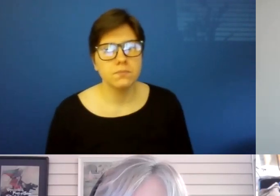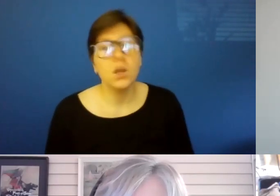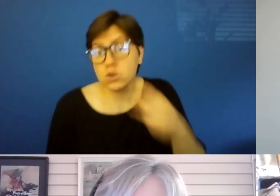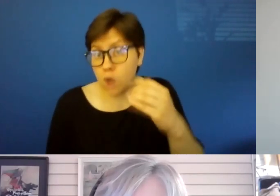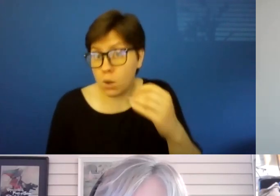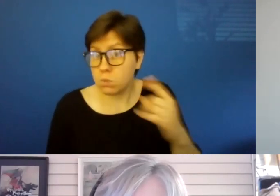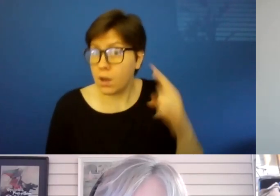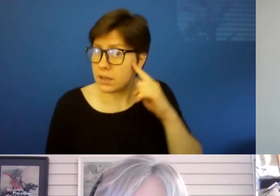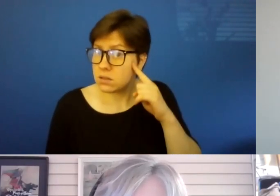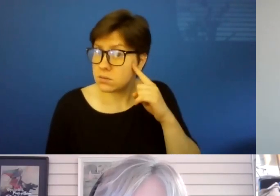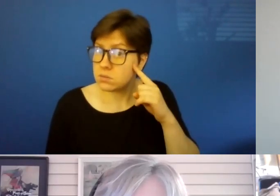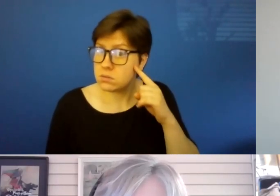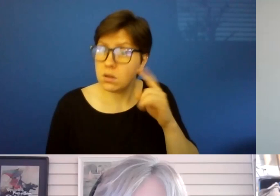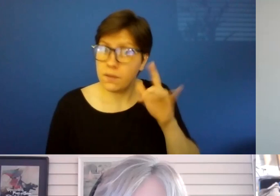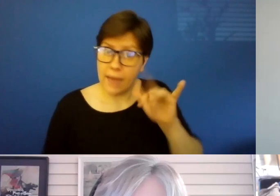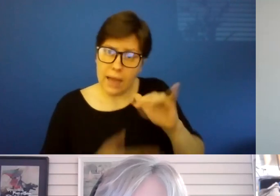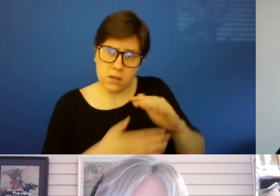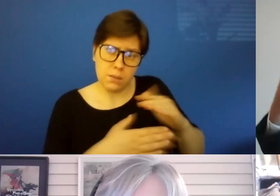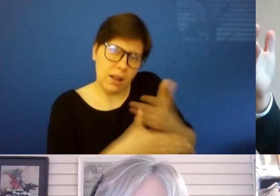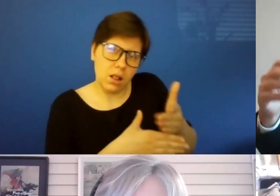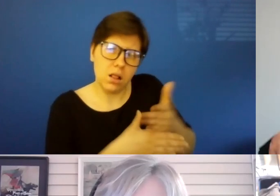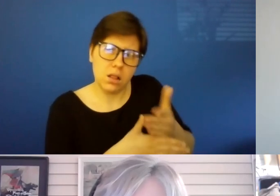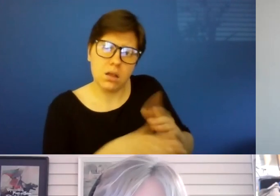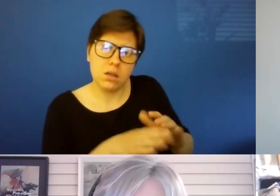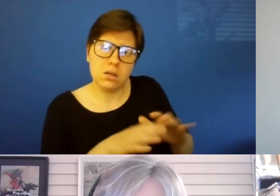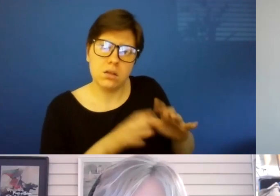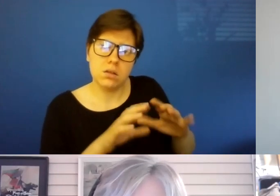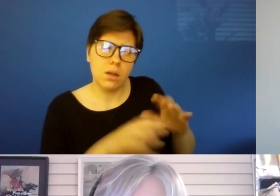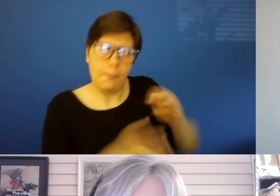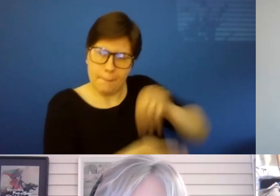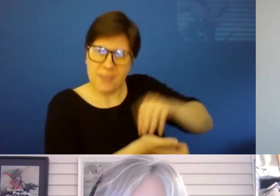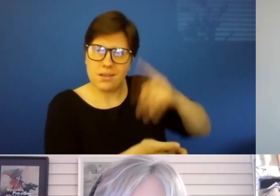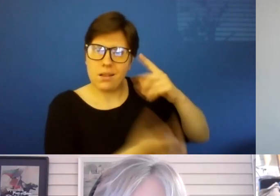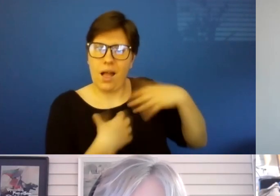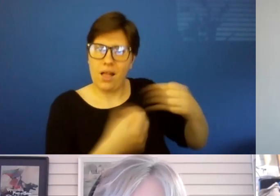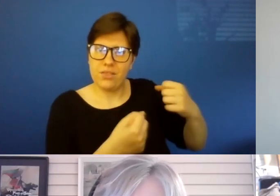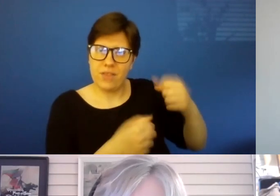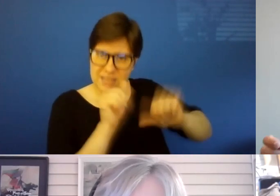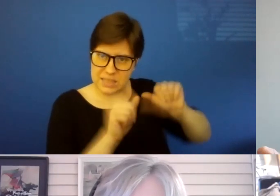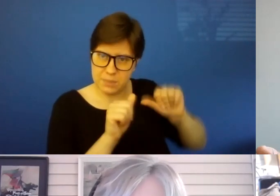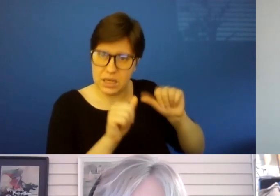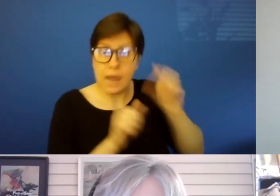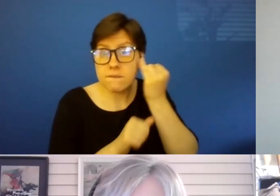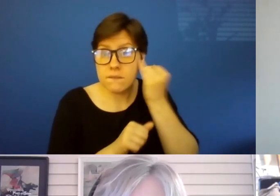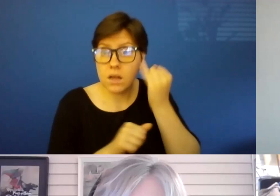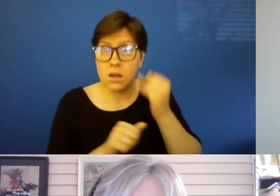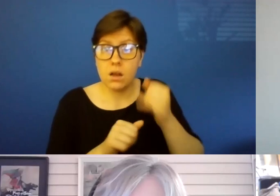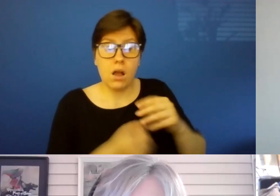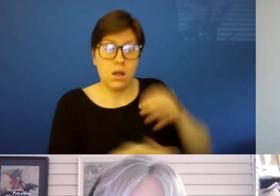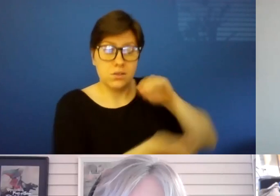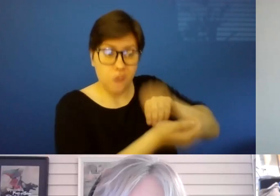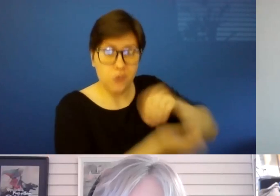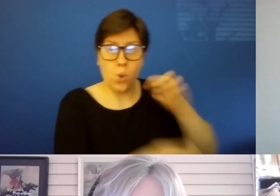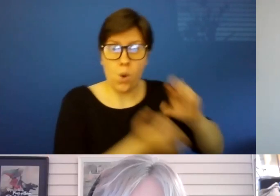think that middle category of the mental health assessment, in a case where either the attending or the consulting